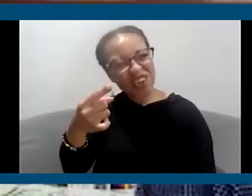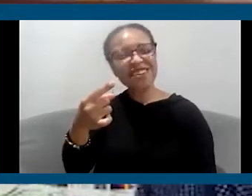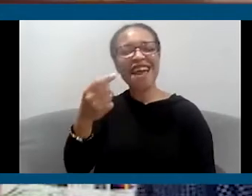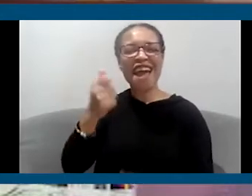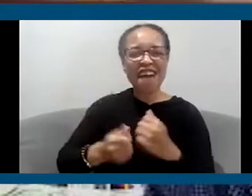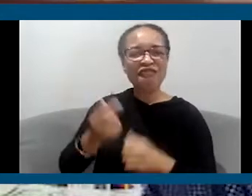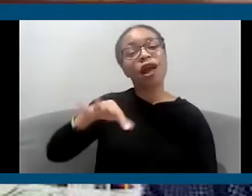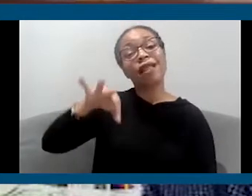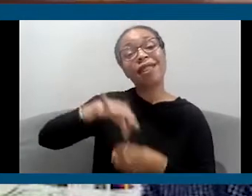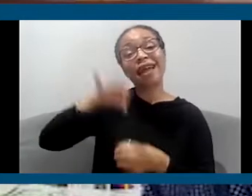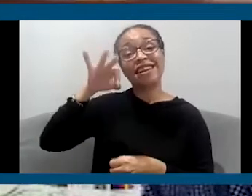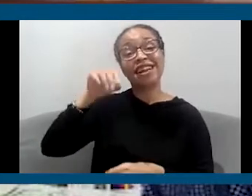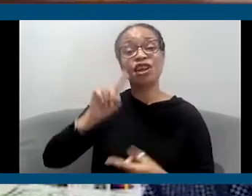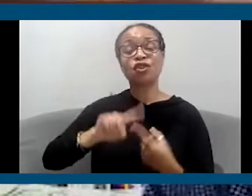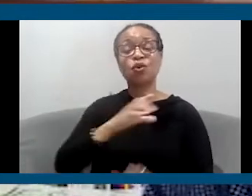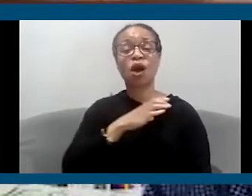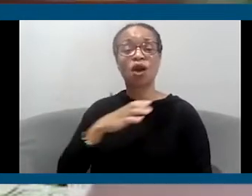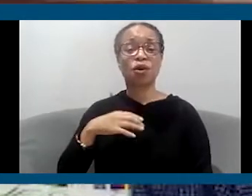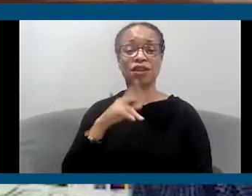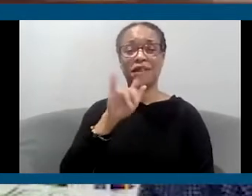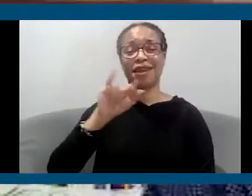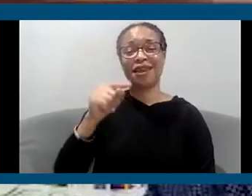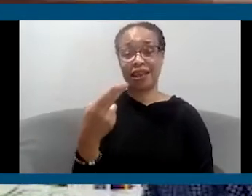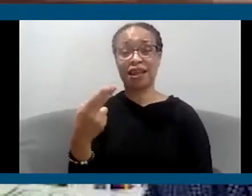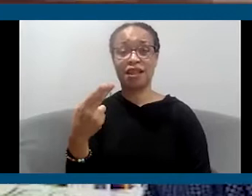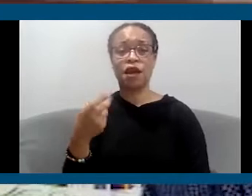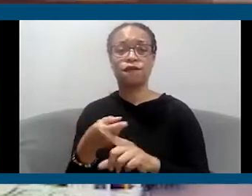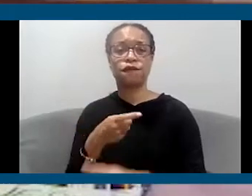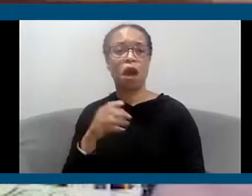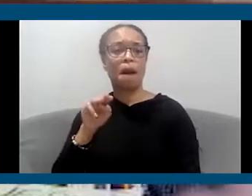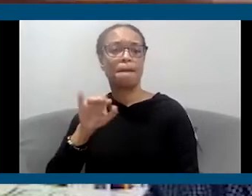Keith Ellison from Minnesota. Later on, then Andre